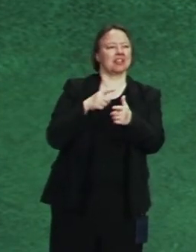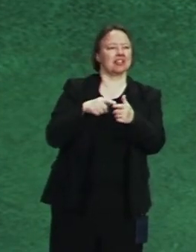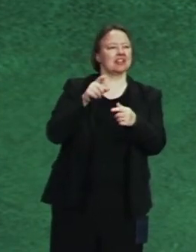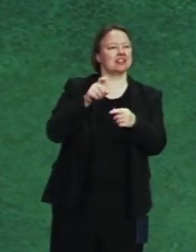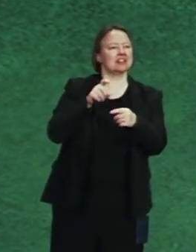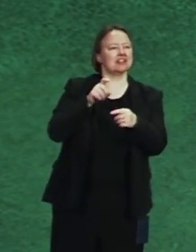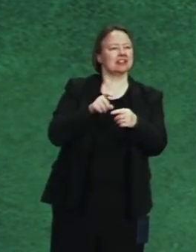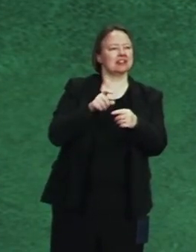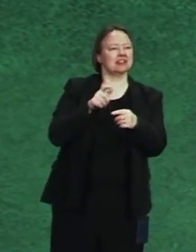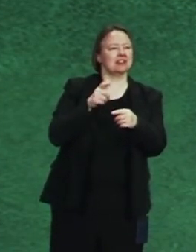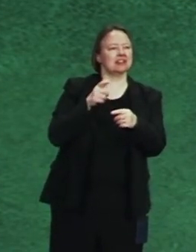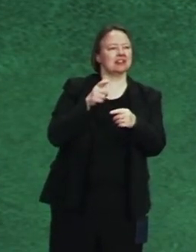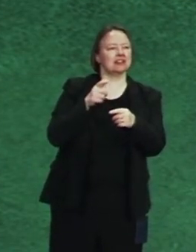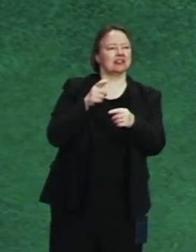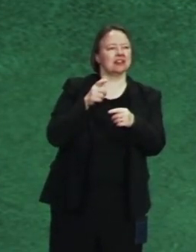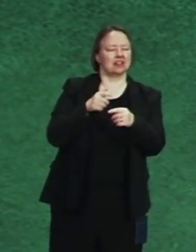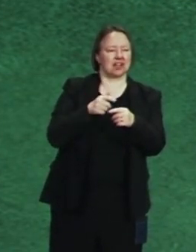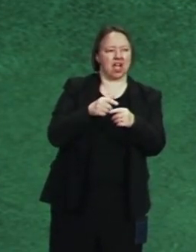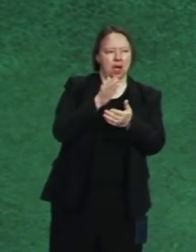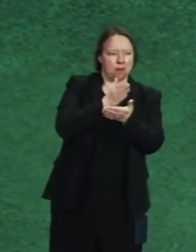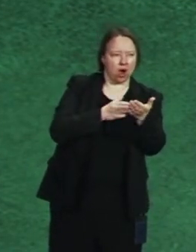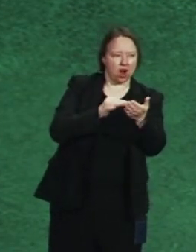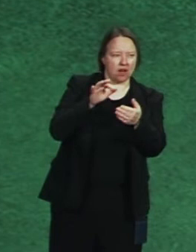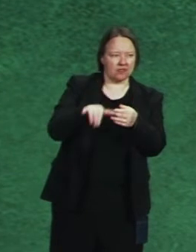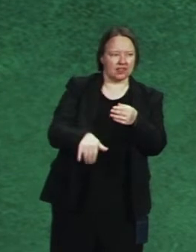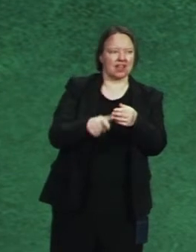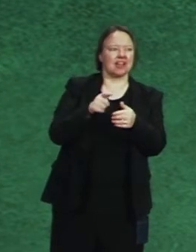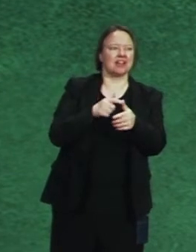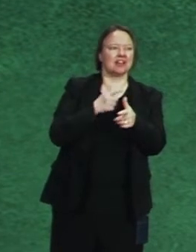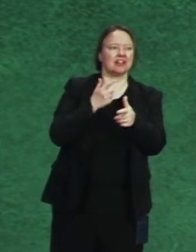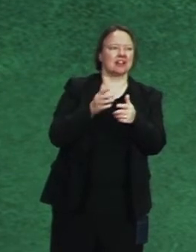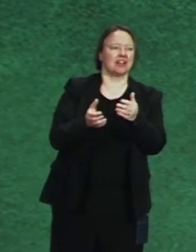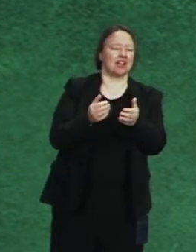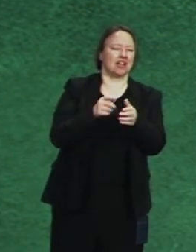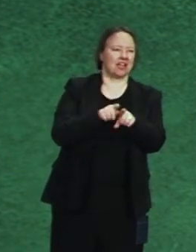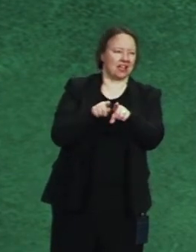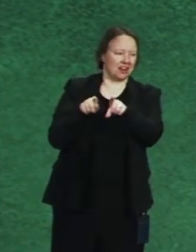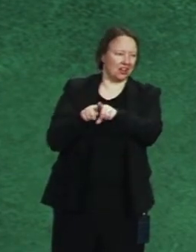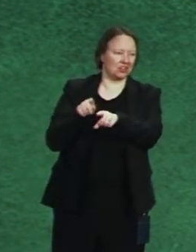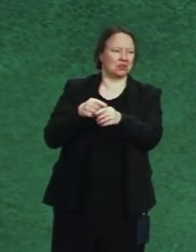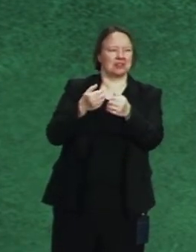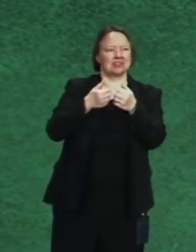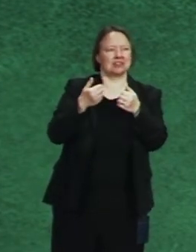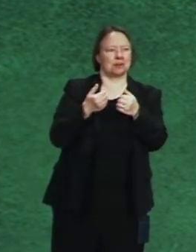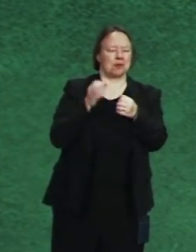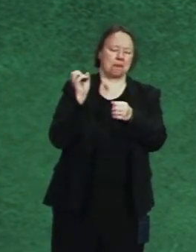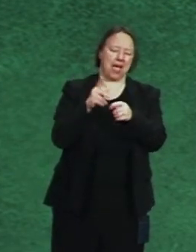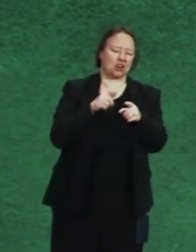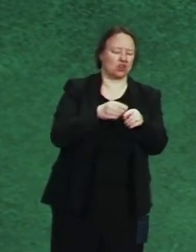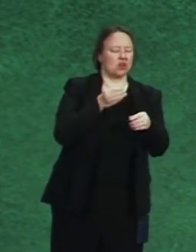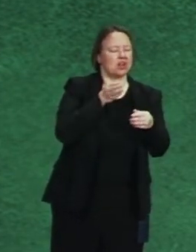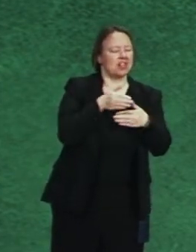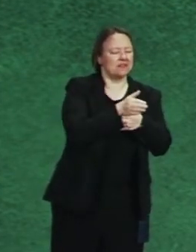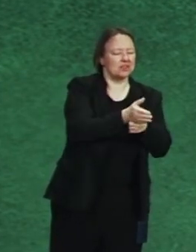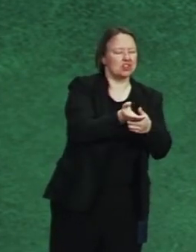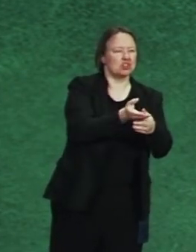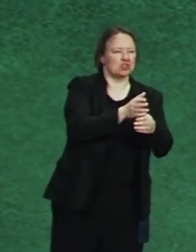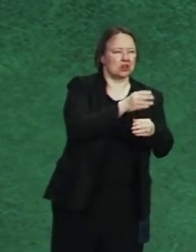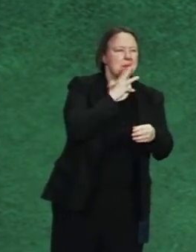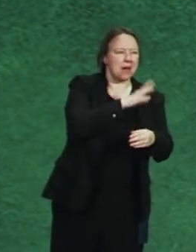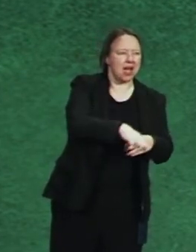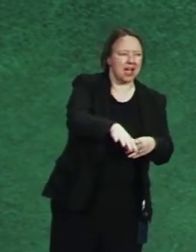be mechanical filtration components to further filter the water, and then it's circulated back into the fish pond. So that's how the technology